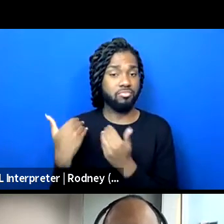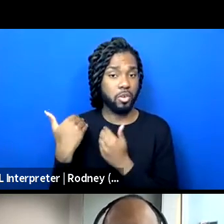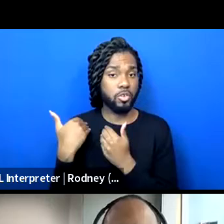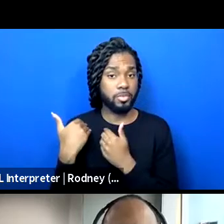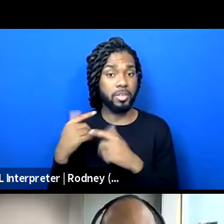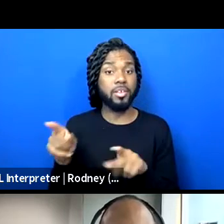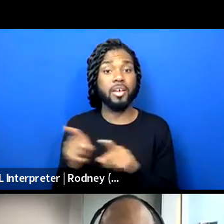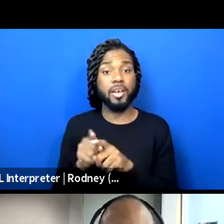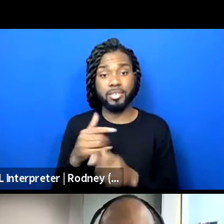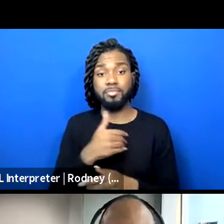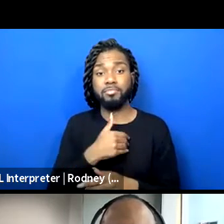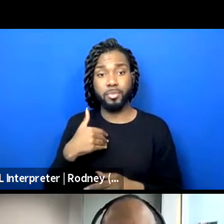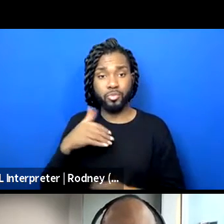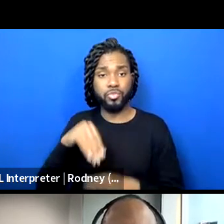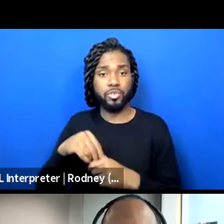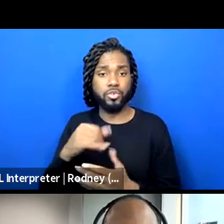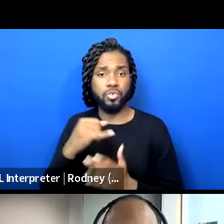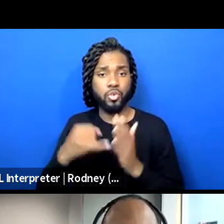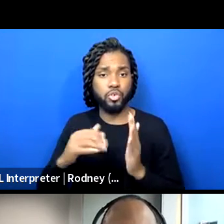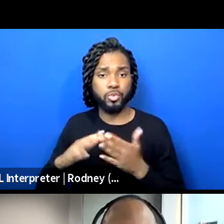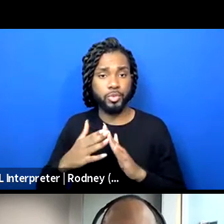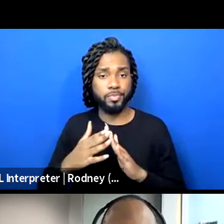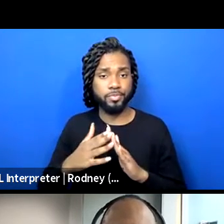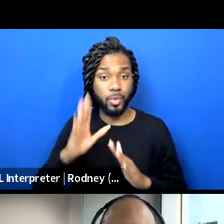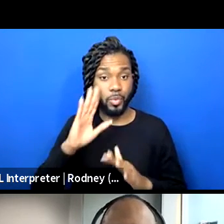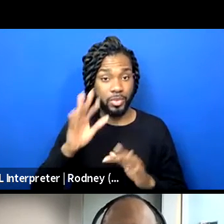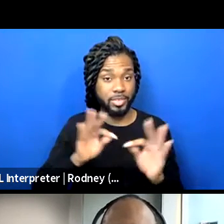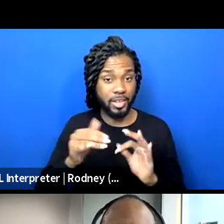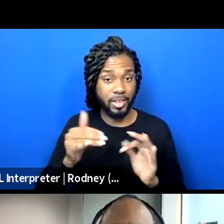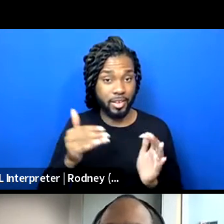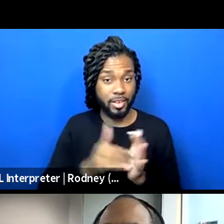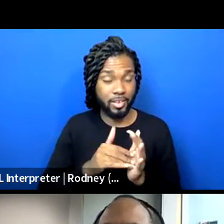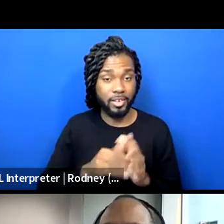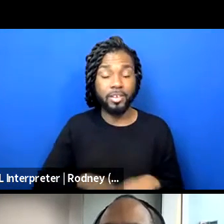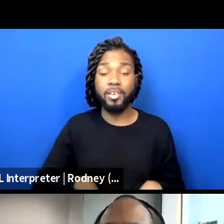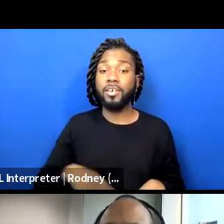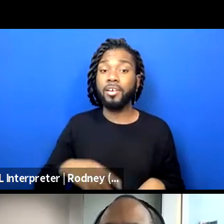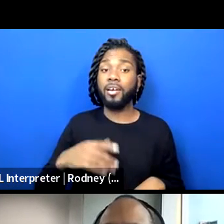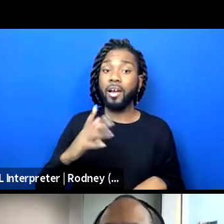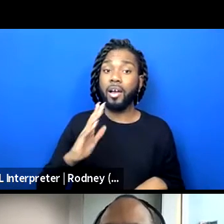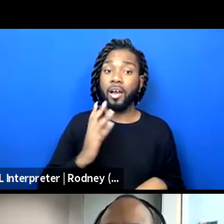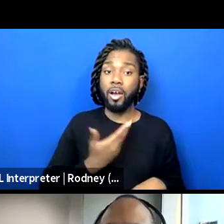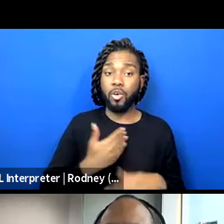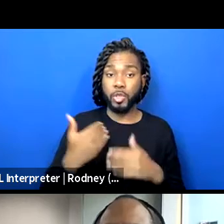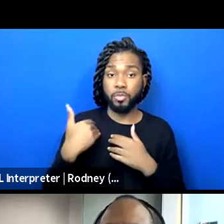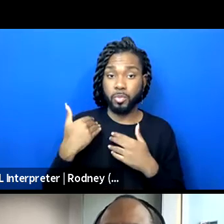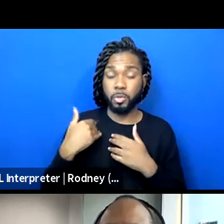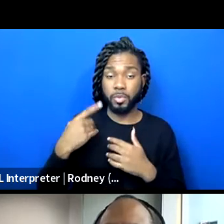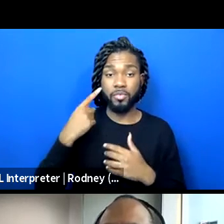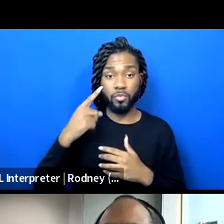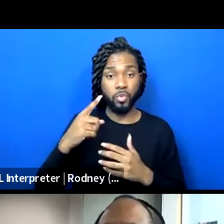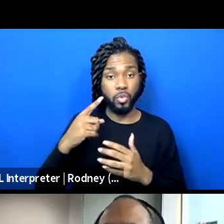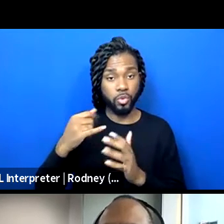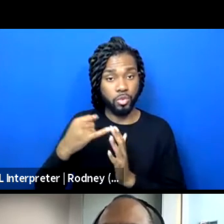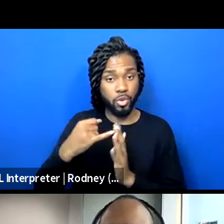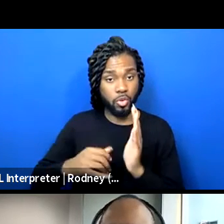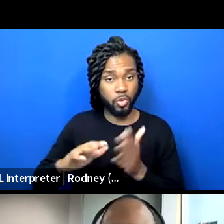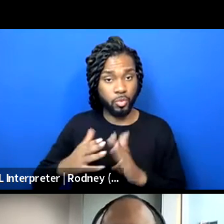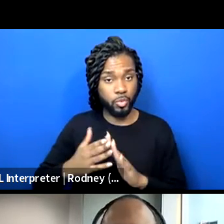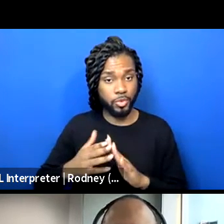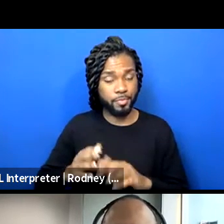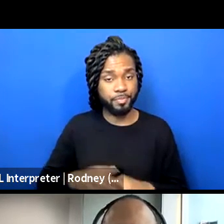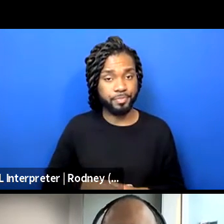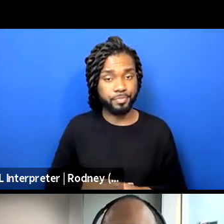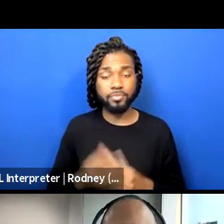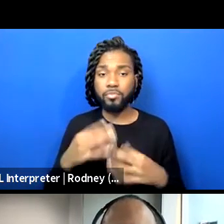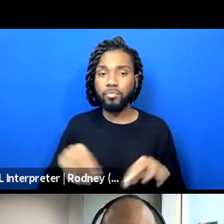as a member of the arts community. I'll say it again, responsibilities as a member of the arts community, it's important